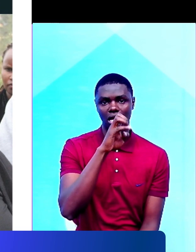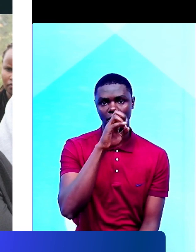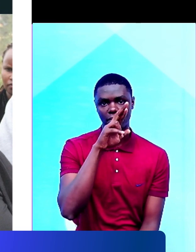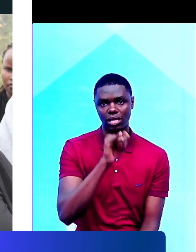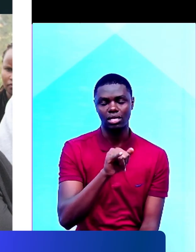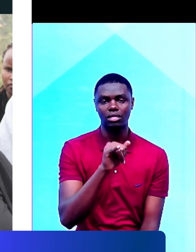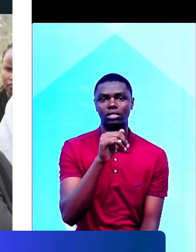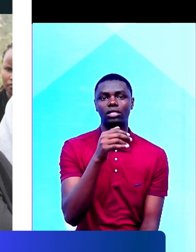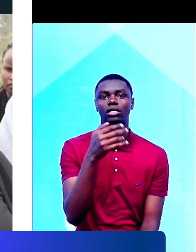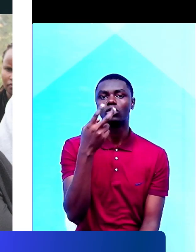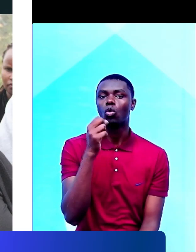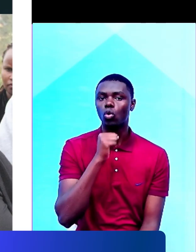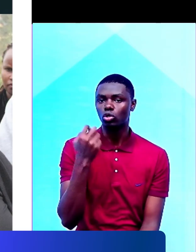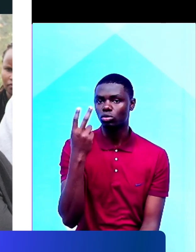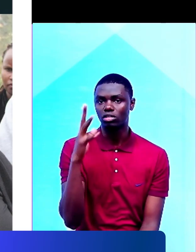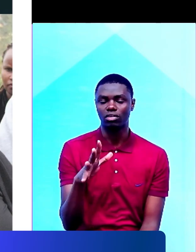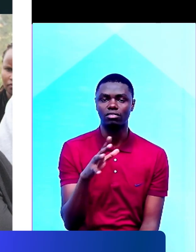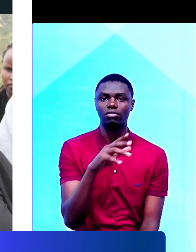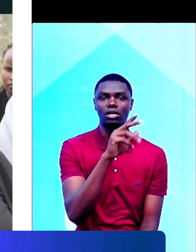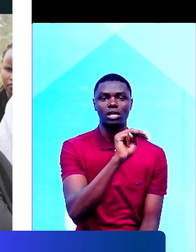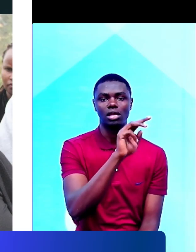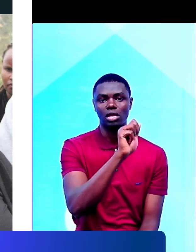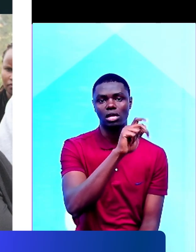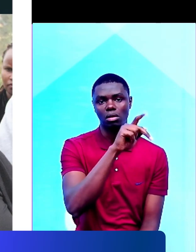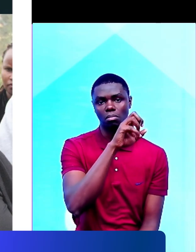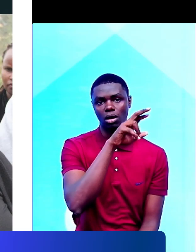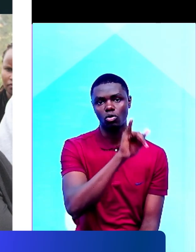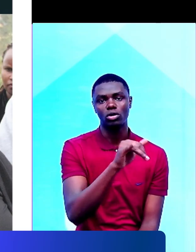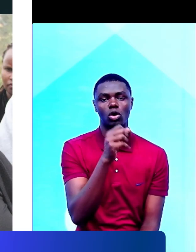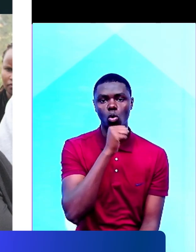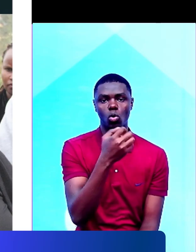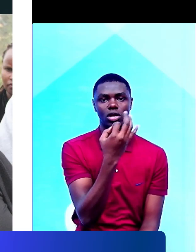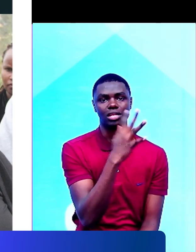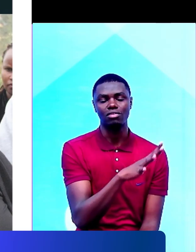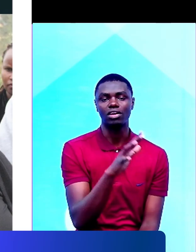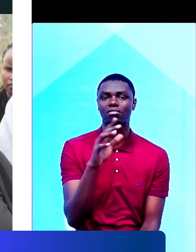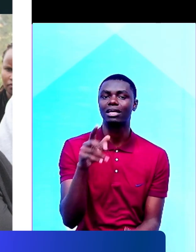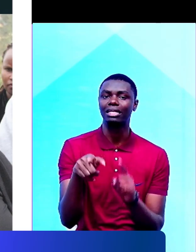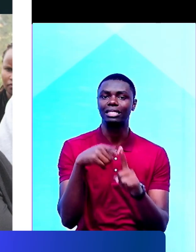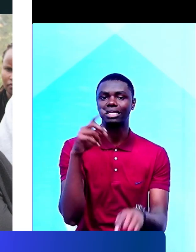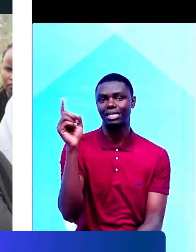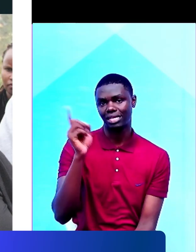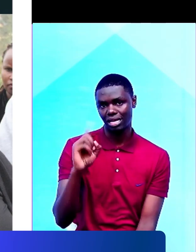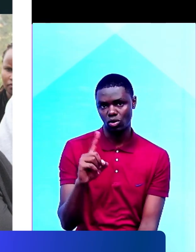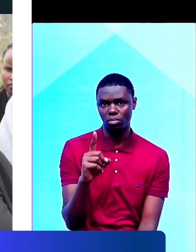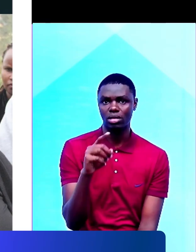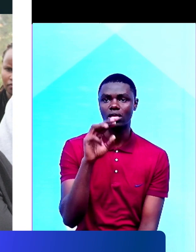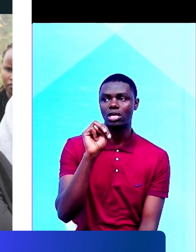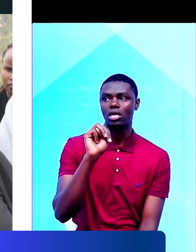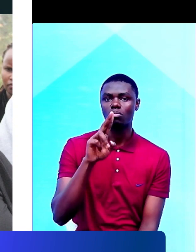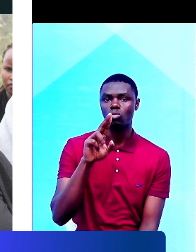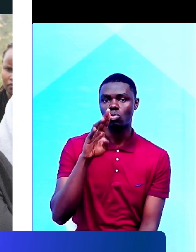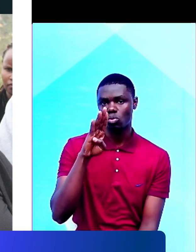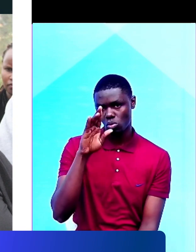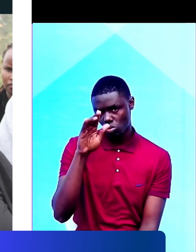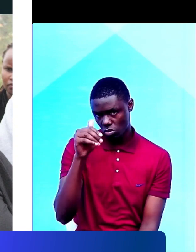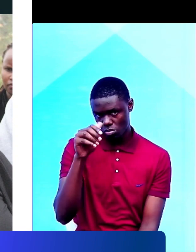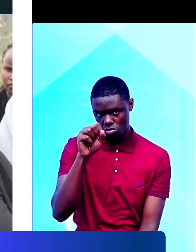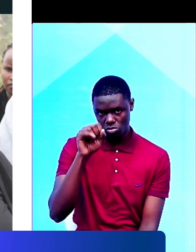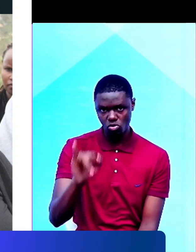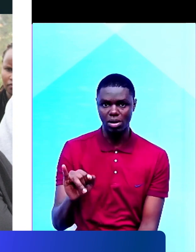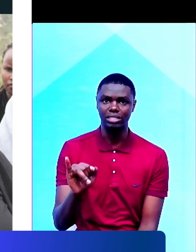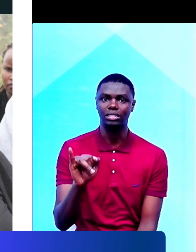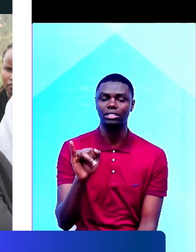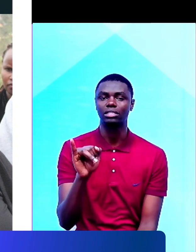25-year-old. Paul Makori, 35-year-old, shot and killed in Nairobi. Elvis Muvasi,